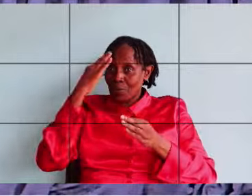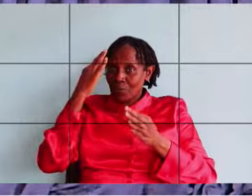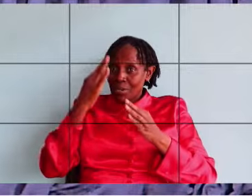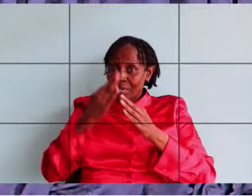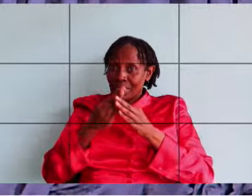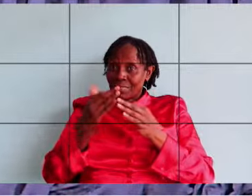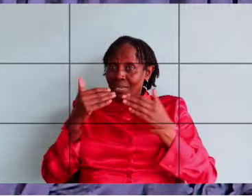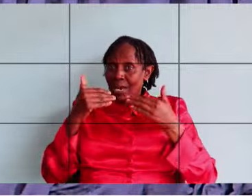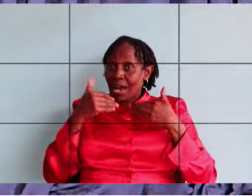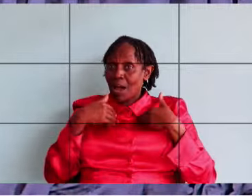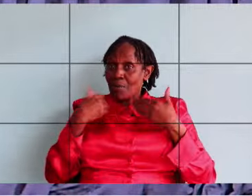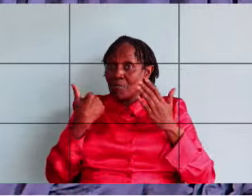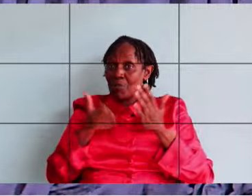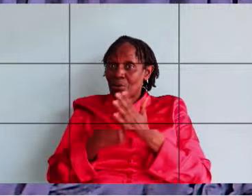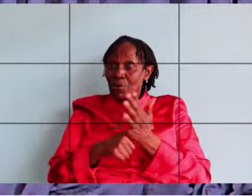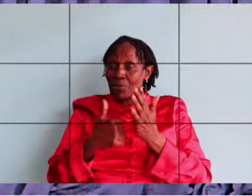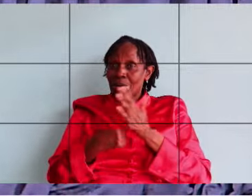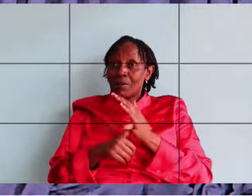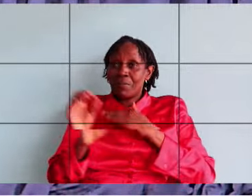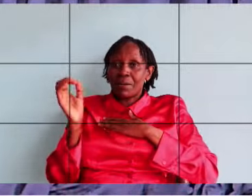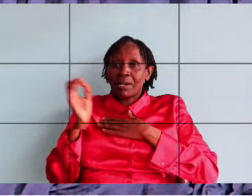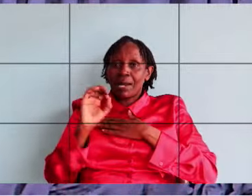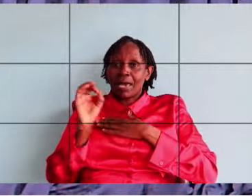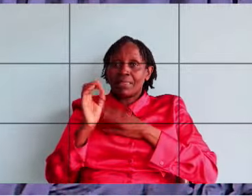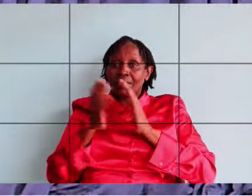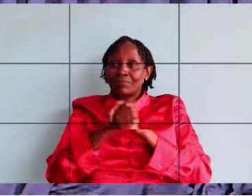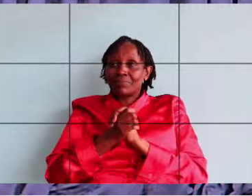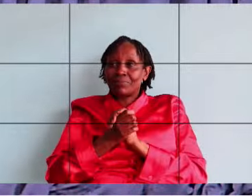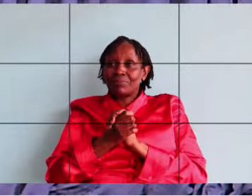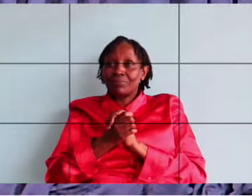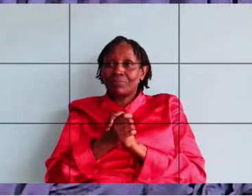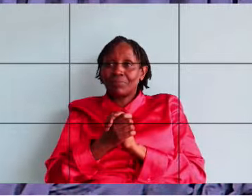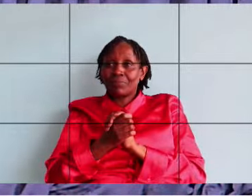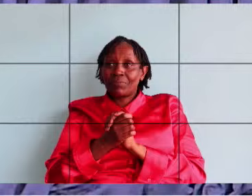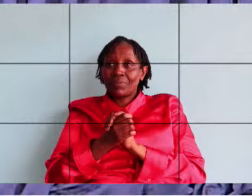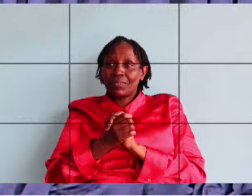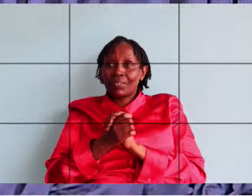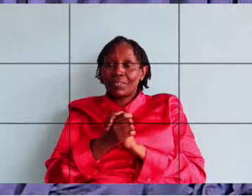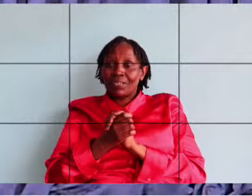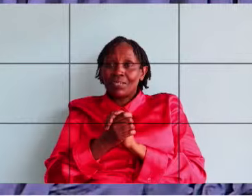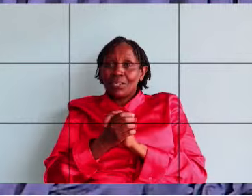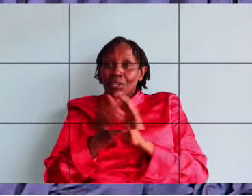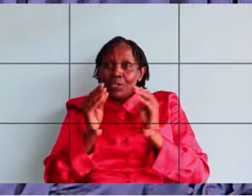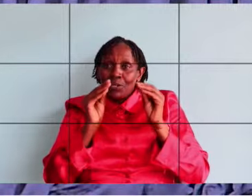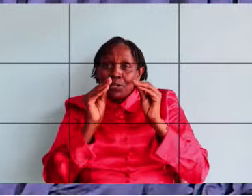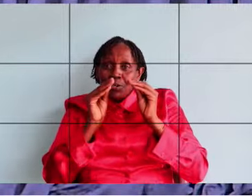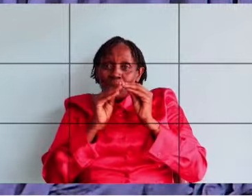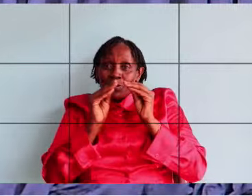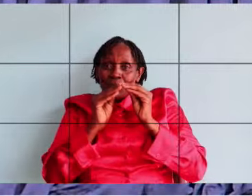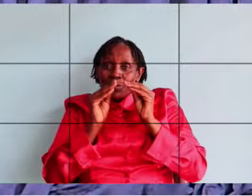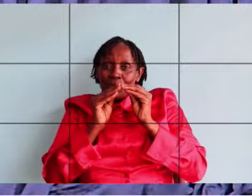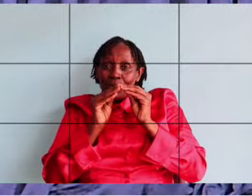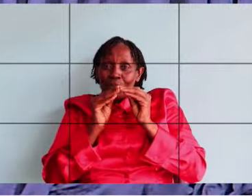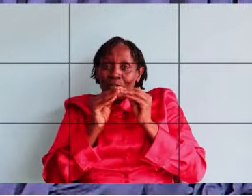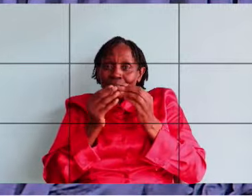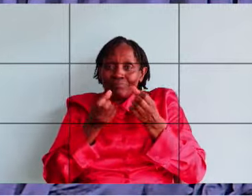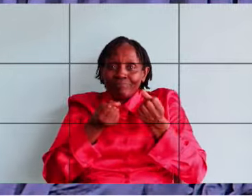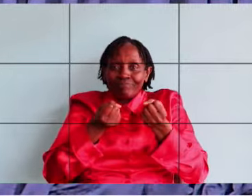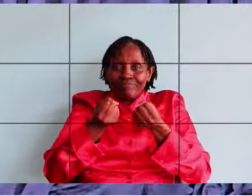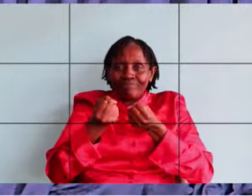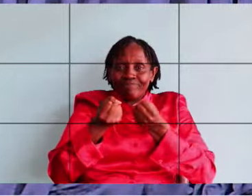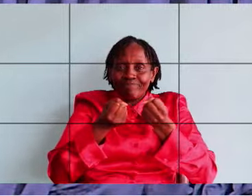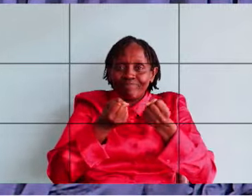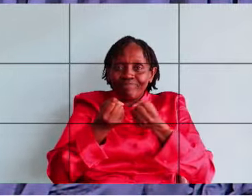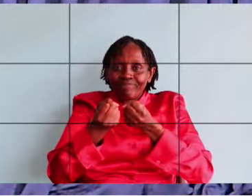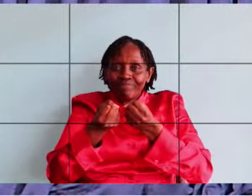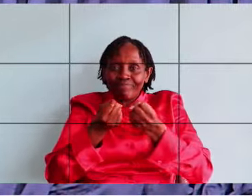it. Just like Pastor mentioned, you know, you met that guy, you are parking, you are reversing somewhere, and the fellow is there directing